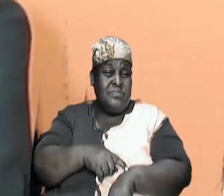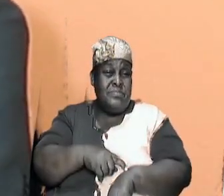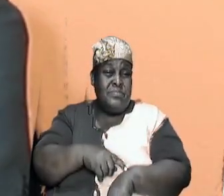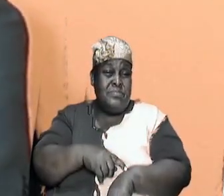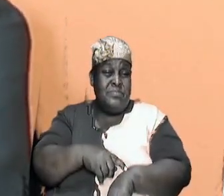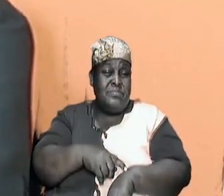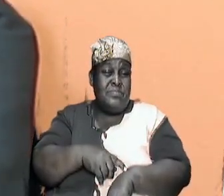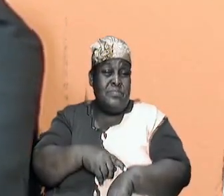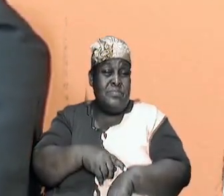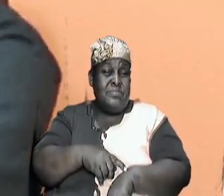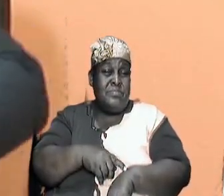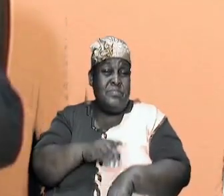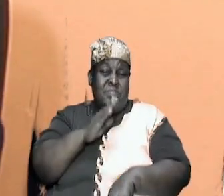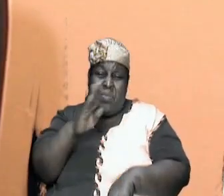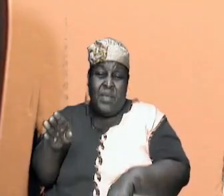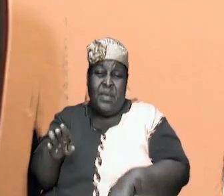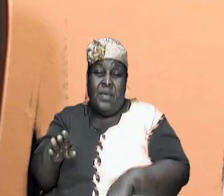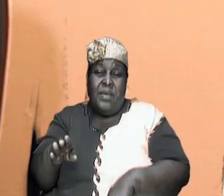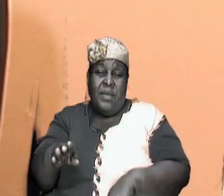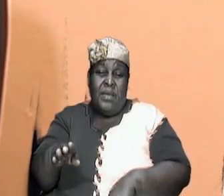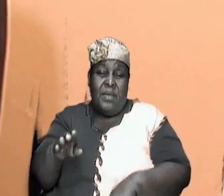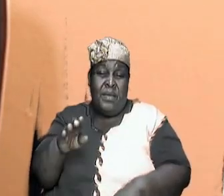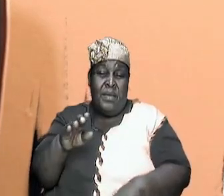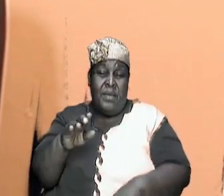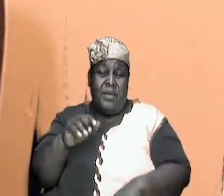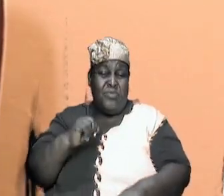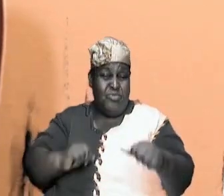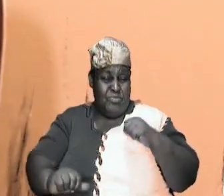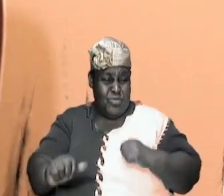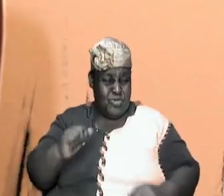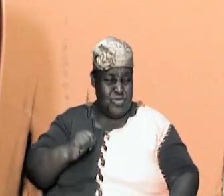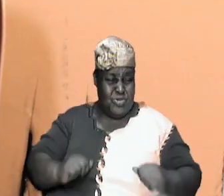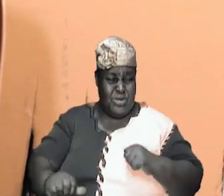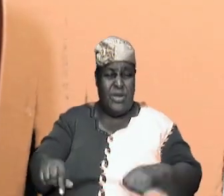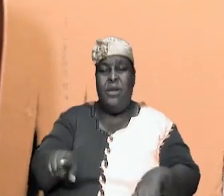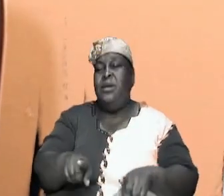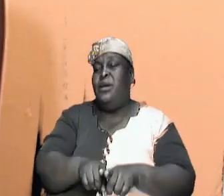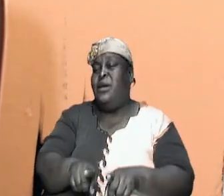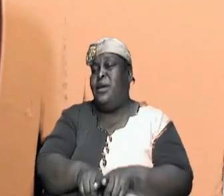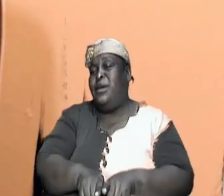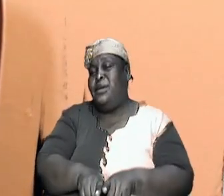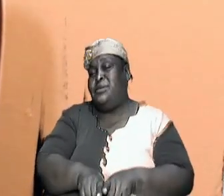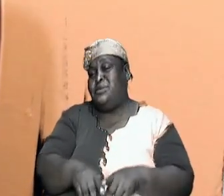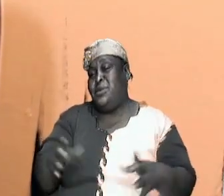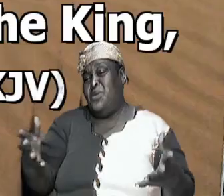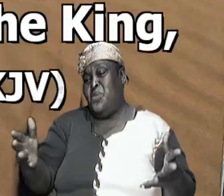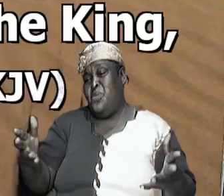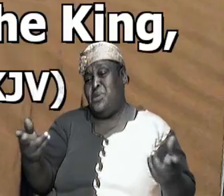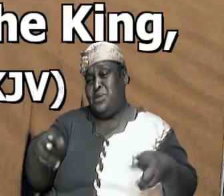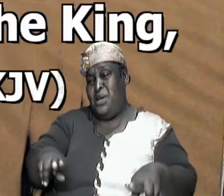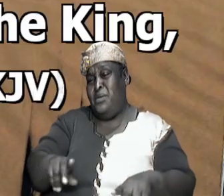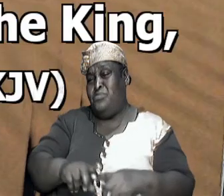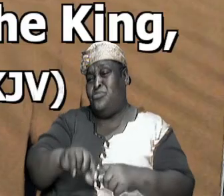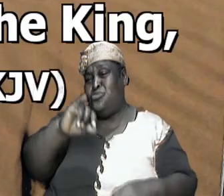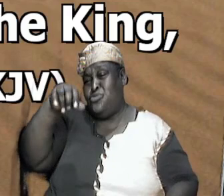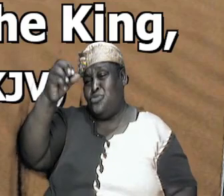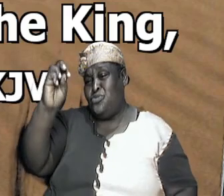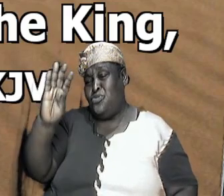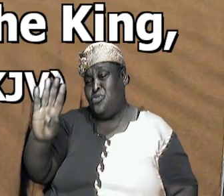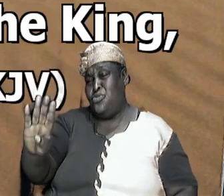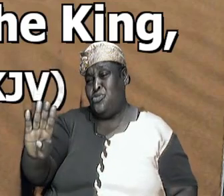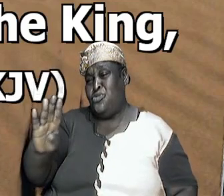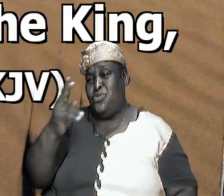it's not all the time going to be as dramatic as, you know, what happened to Job, where we